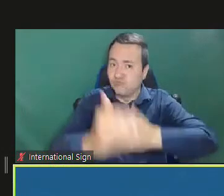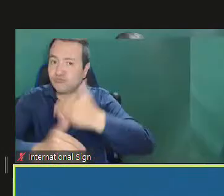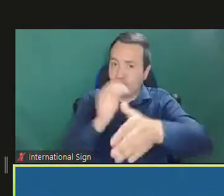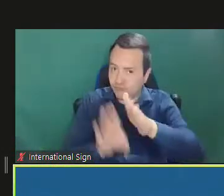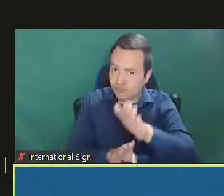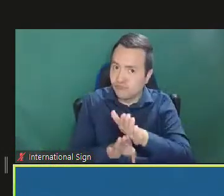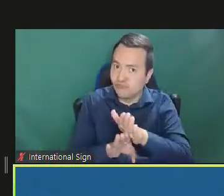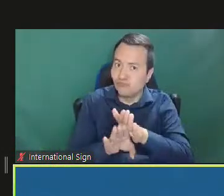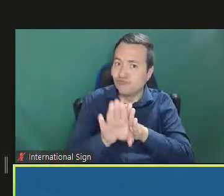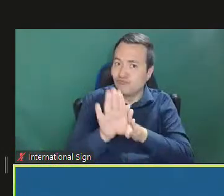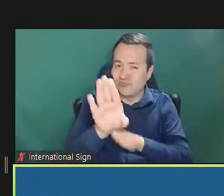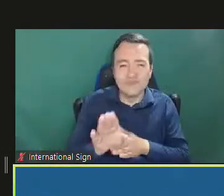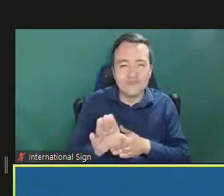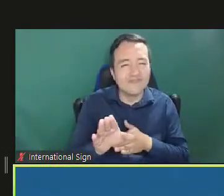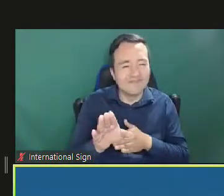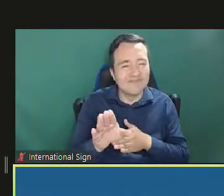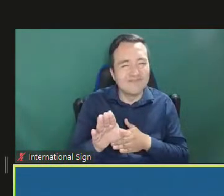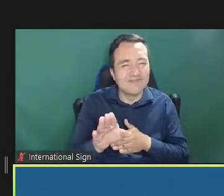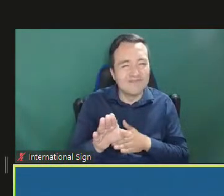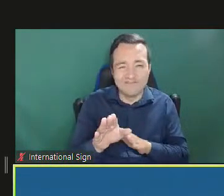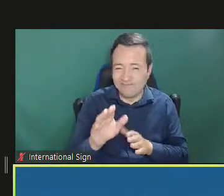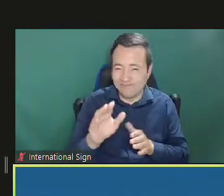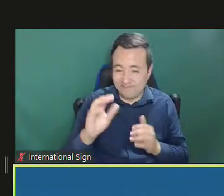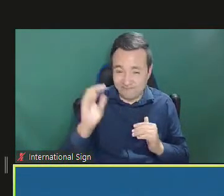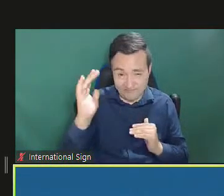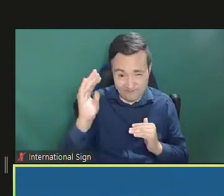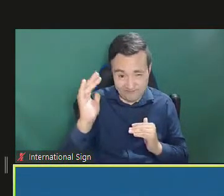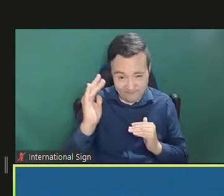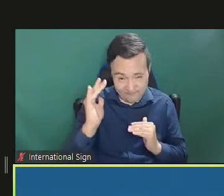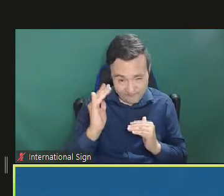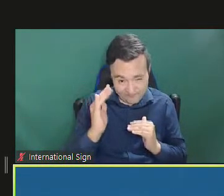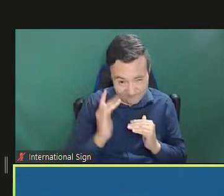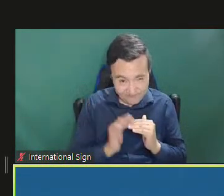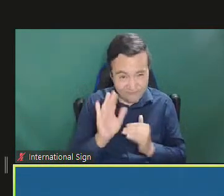diet-related non-communicable diseases. Next slide, please.